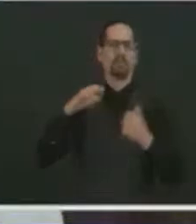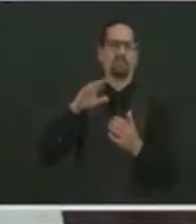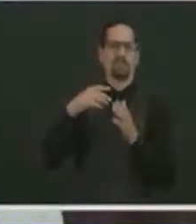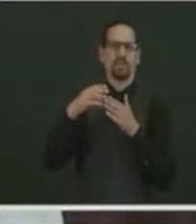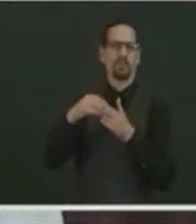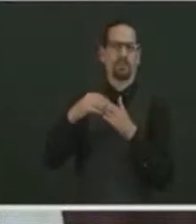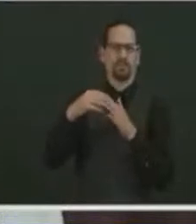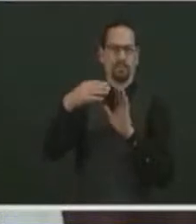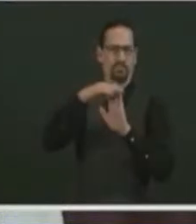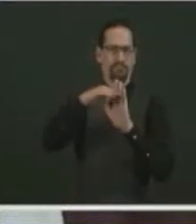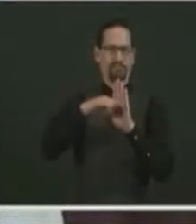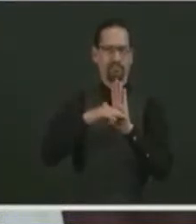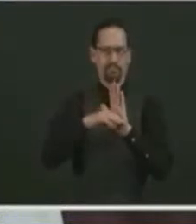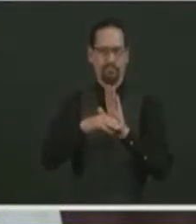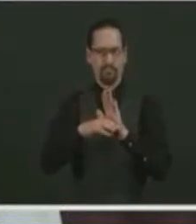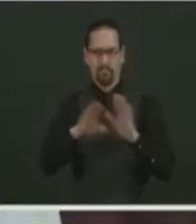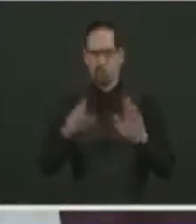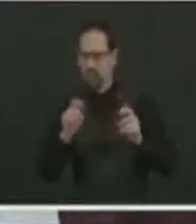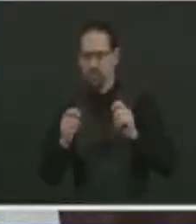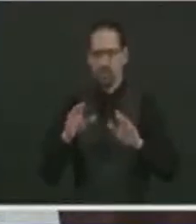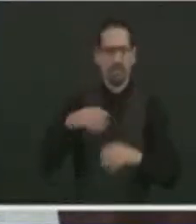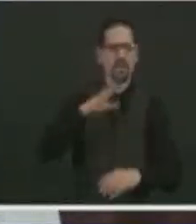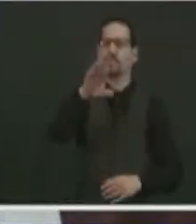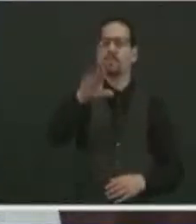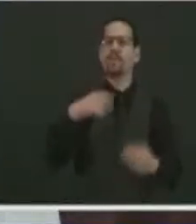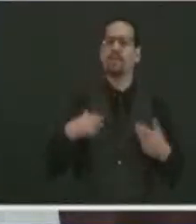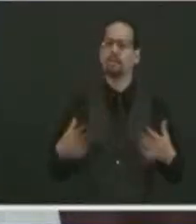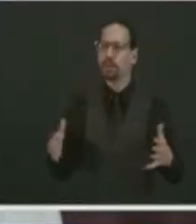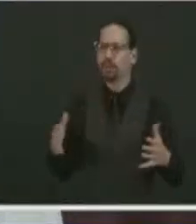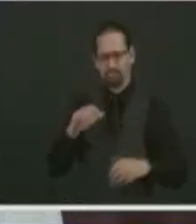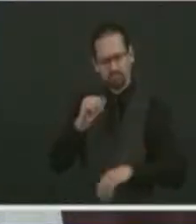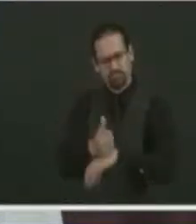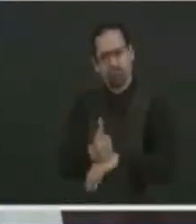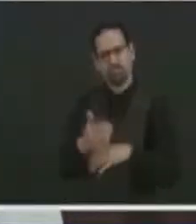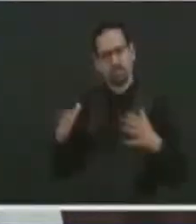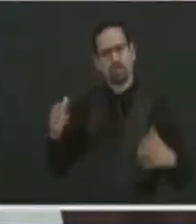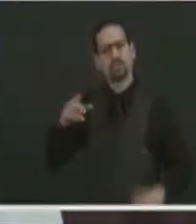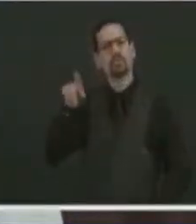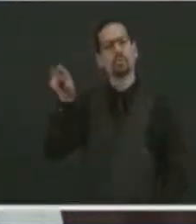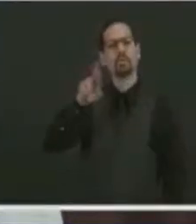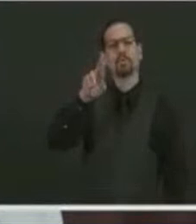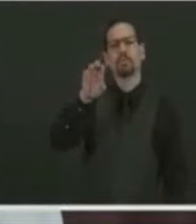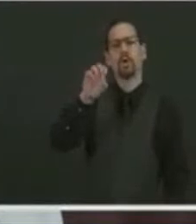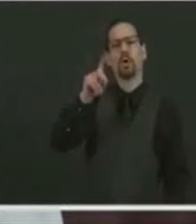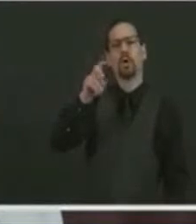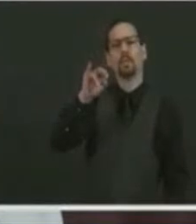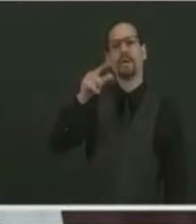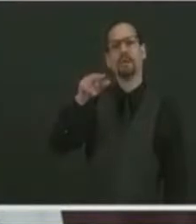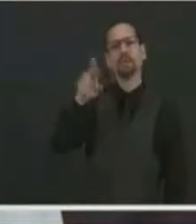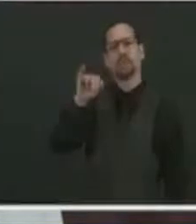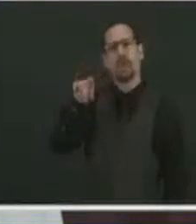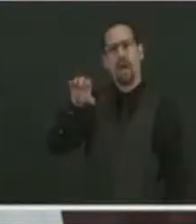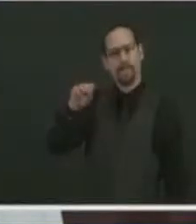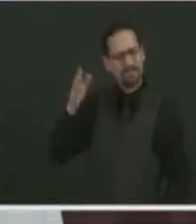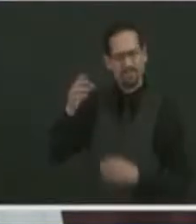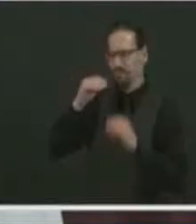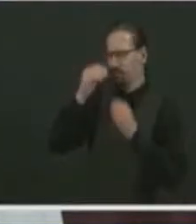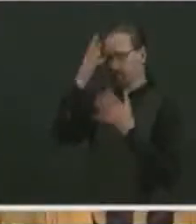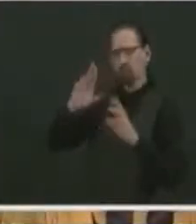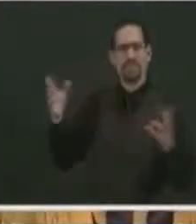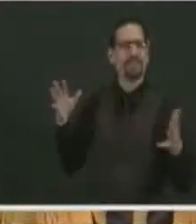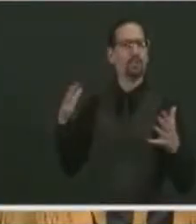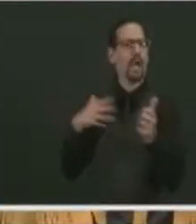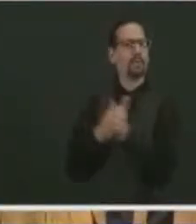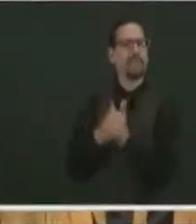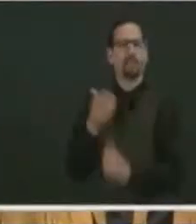are. I think if you go on reopeningri.com, they should be up. Okay, and I'm sorry, yeah, I'm go looking at it now. I just didn't know if there